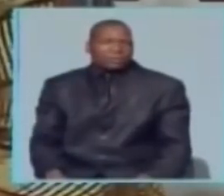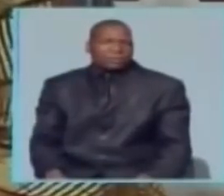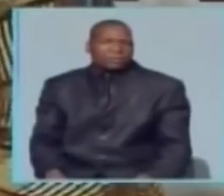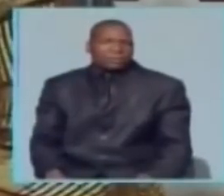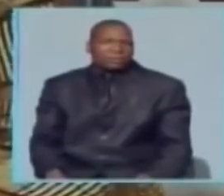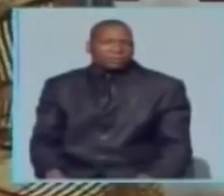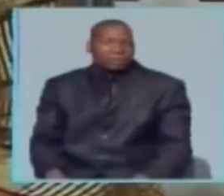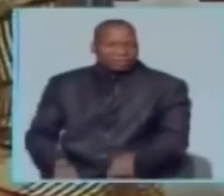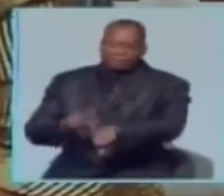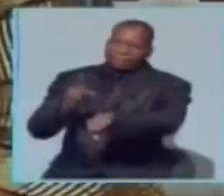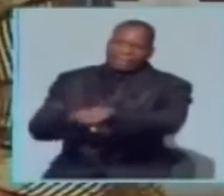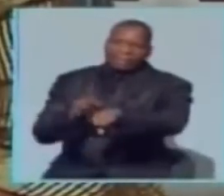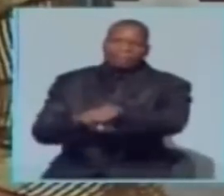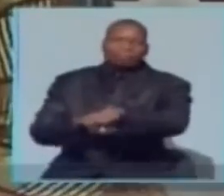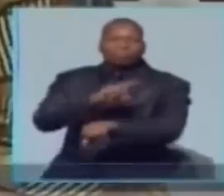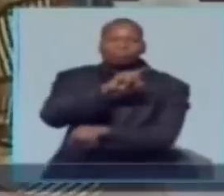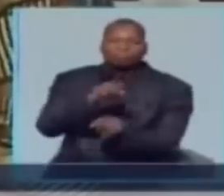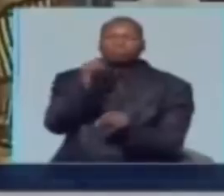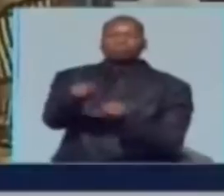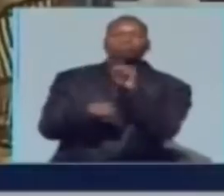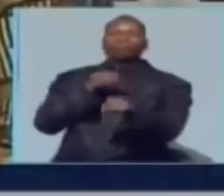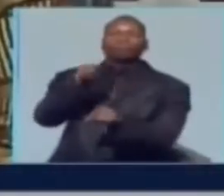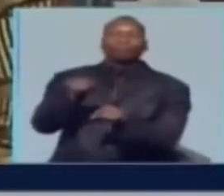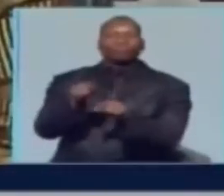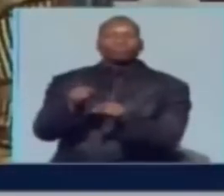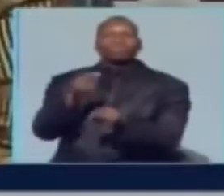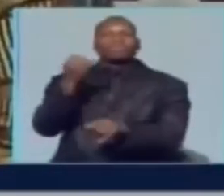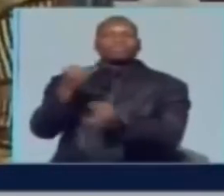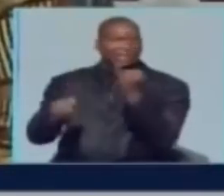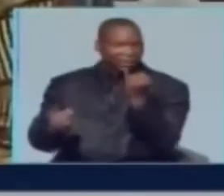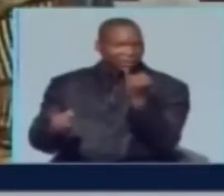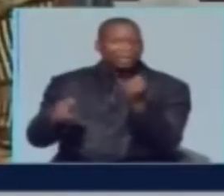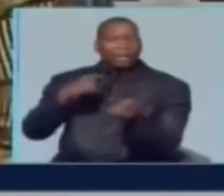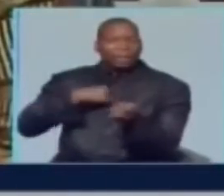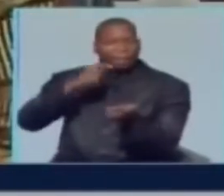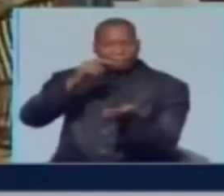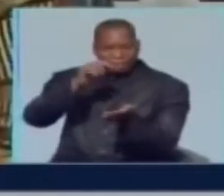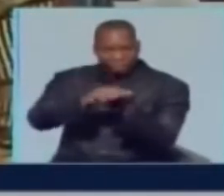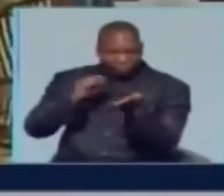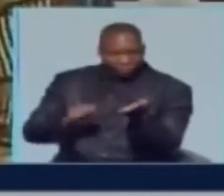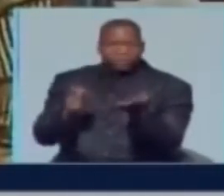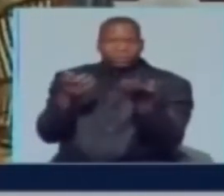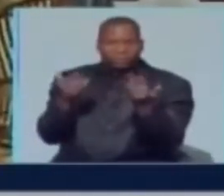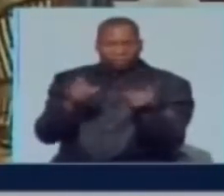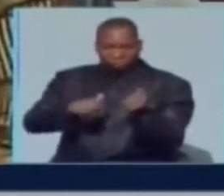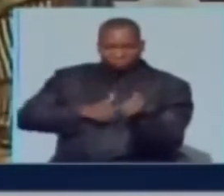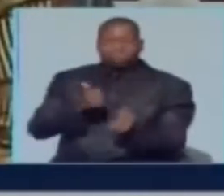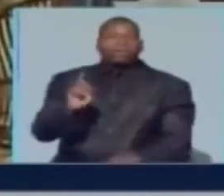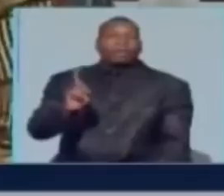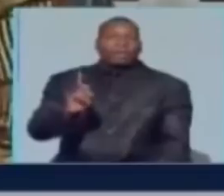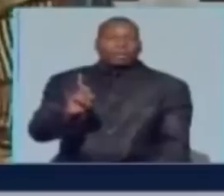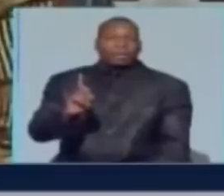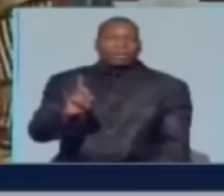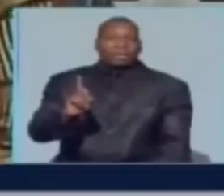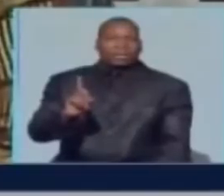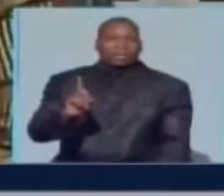the blame game is way over. I believe that where we find ourselves now is not